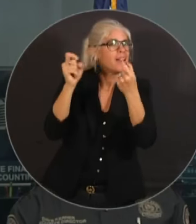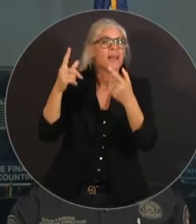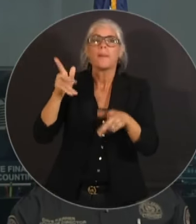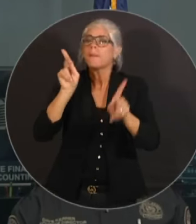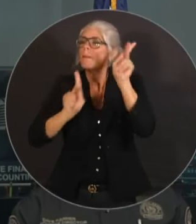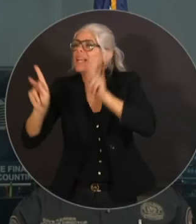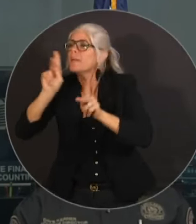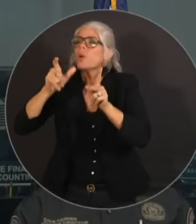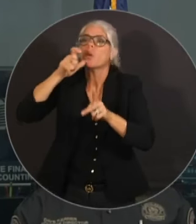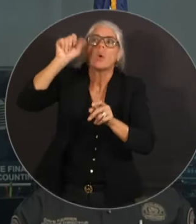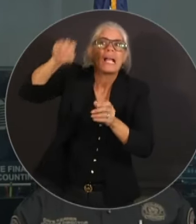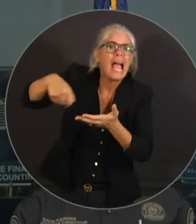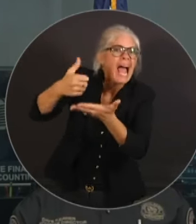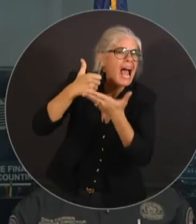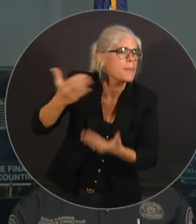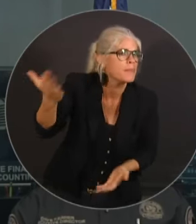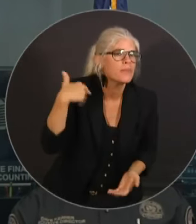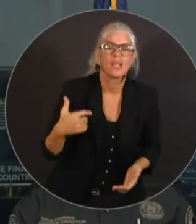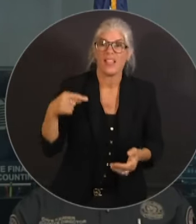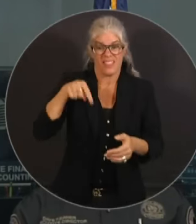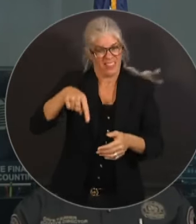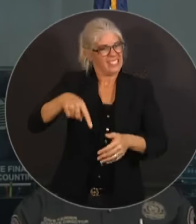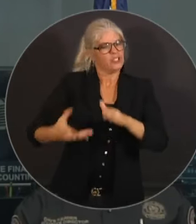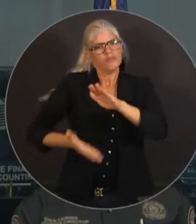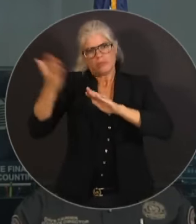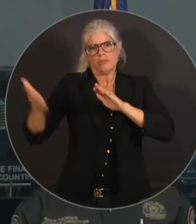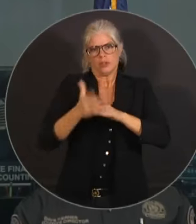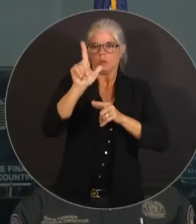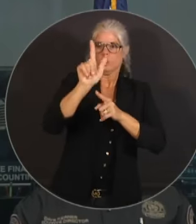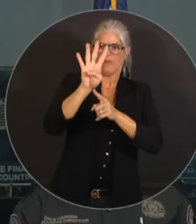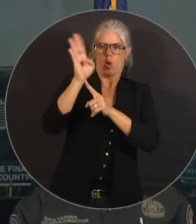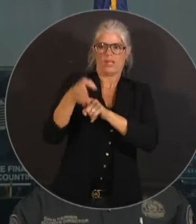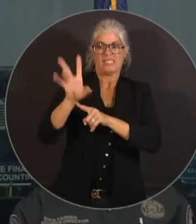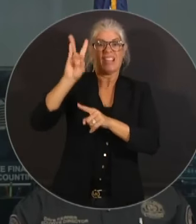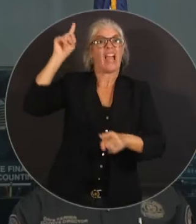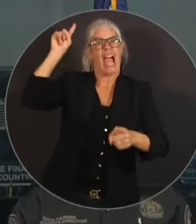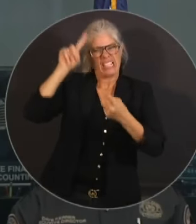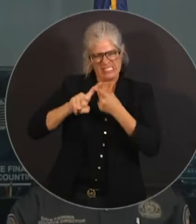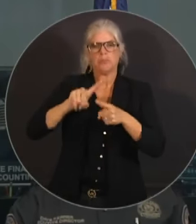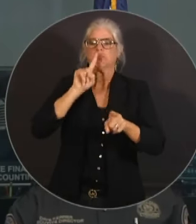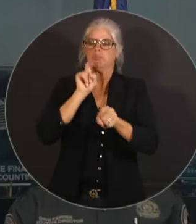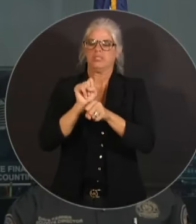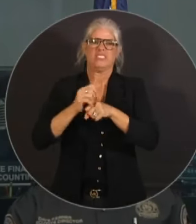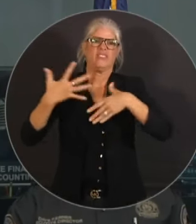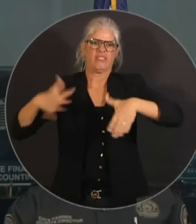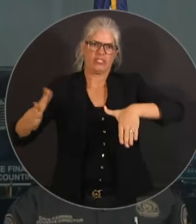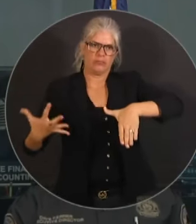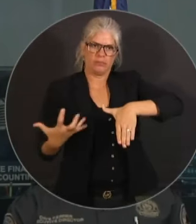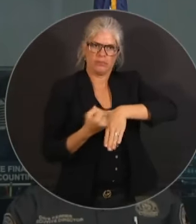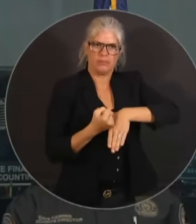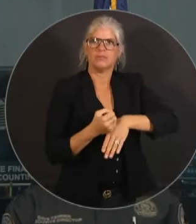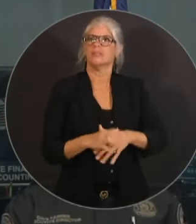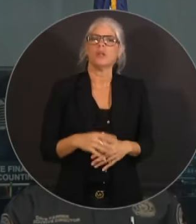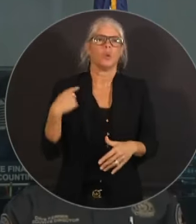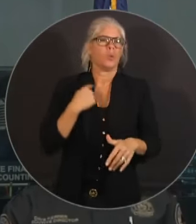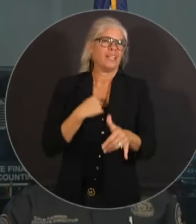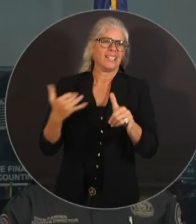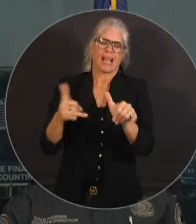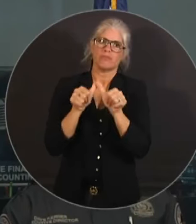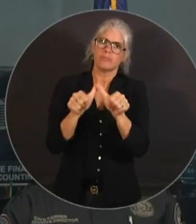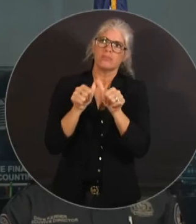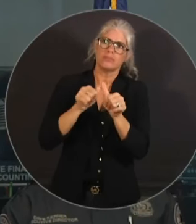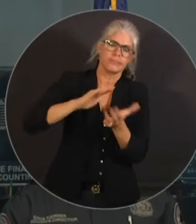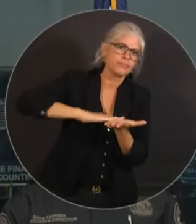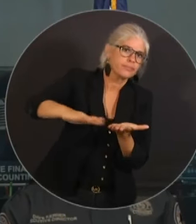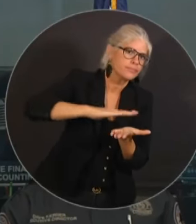resource and operate 24/7 until it is no longer safe to do so. We're going to continue picking up debris, taking it to